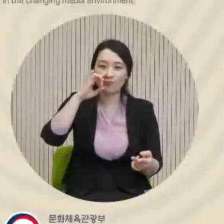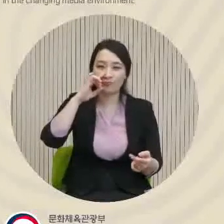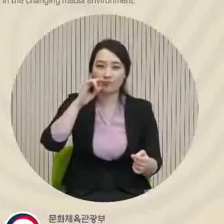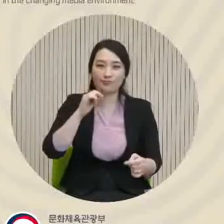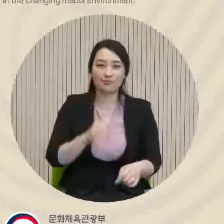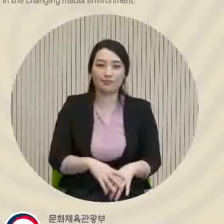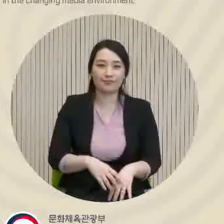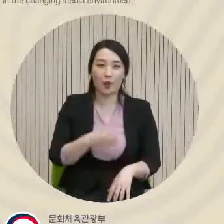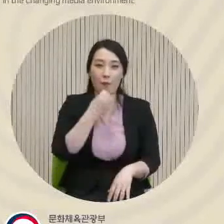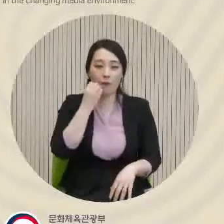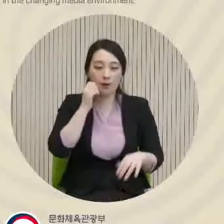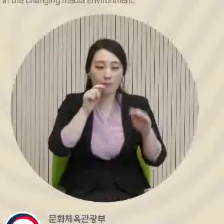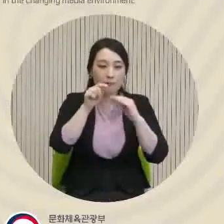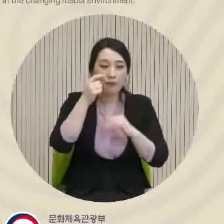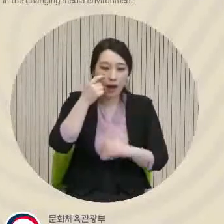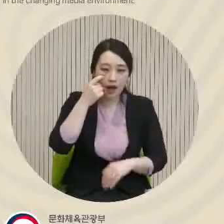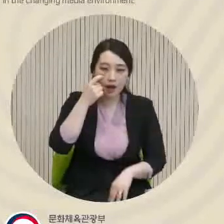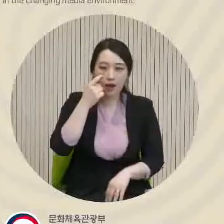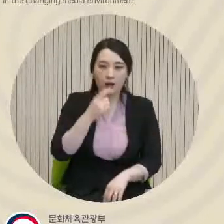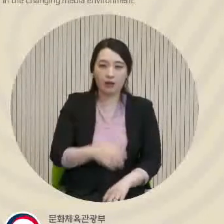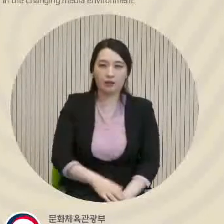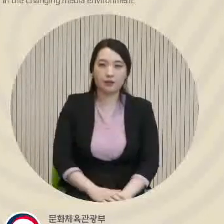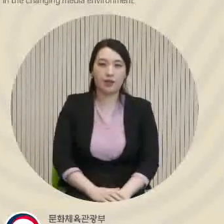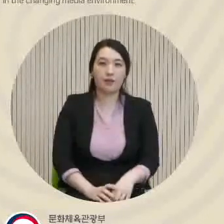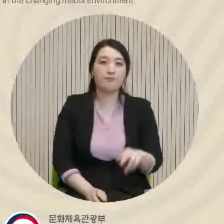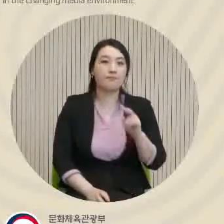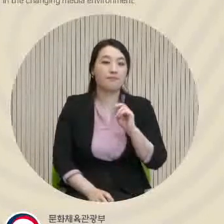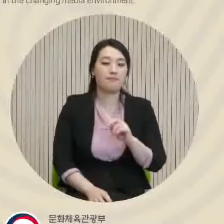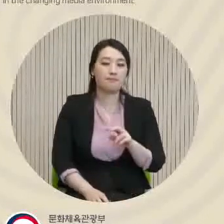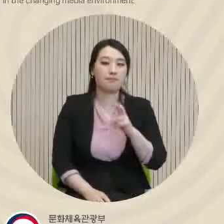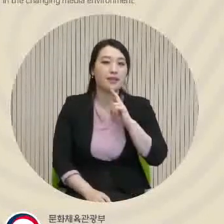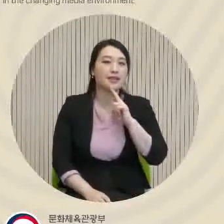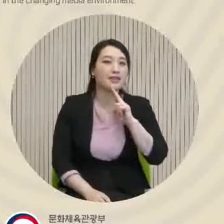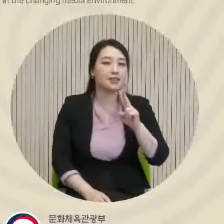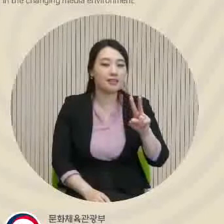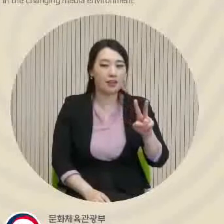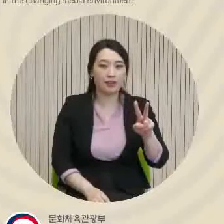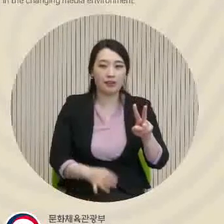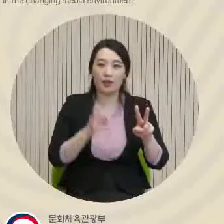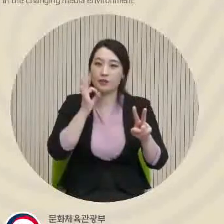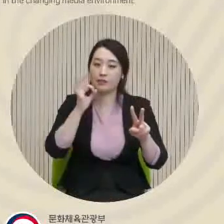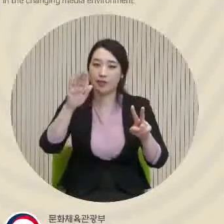could have been empty. So when I visited this center,